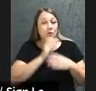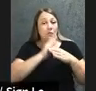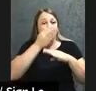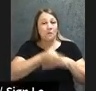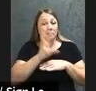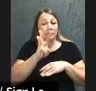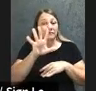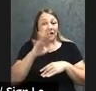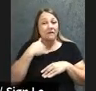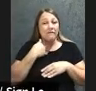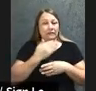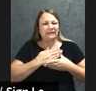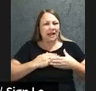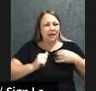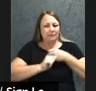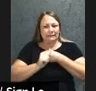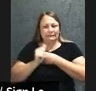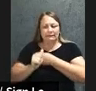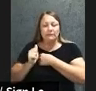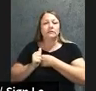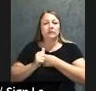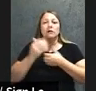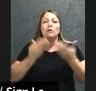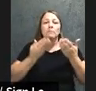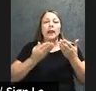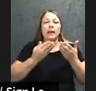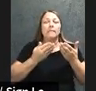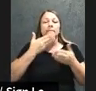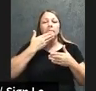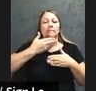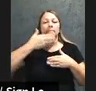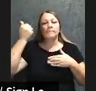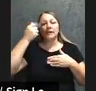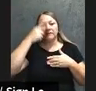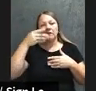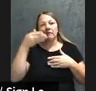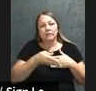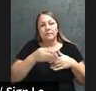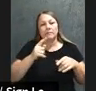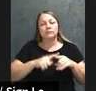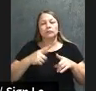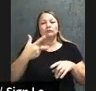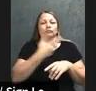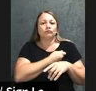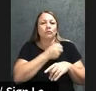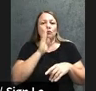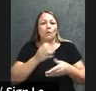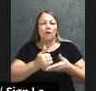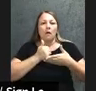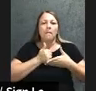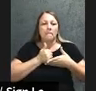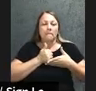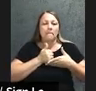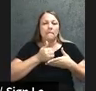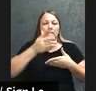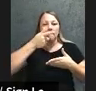other risks, may benefit from this treatment if you contract COVID-19. So as it mentions, a healthcare provider will help decide